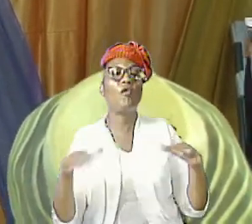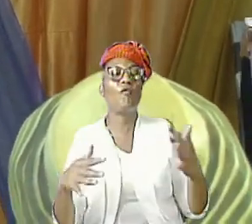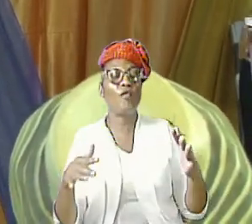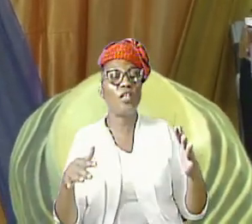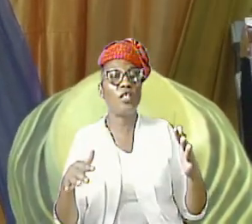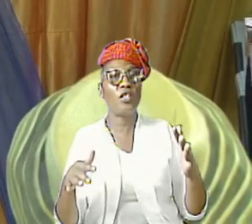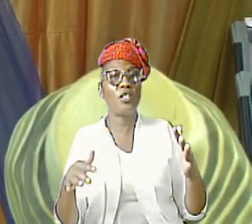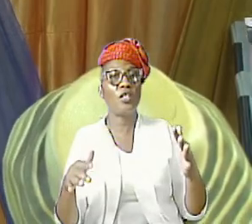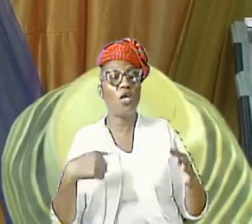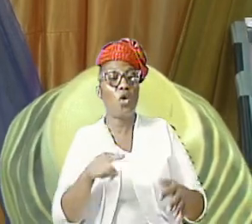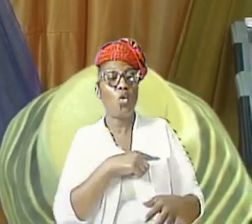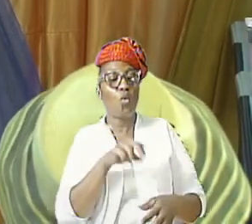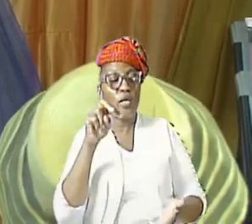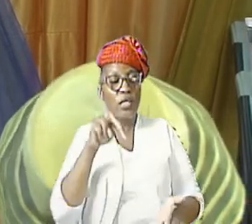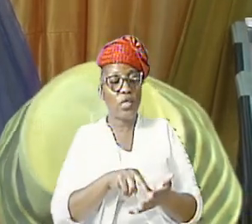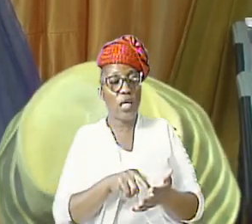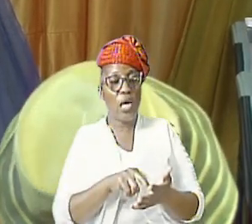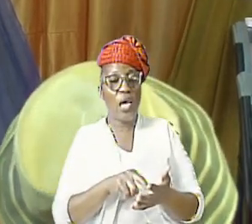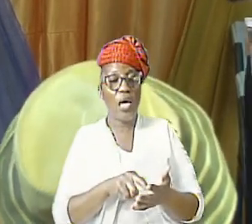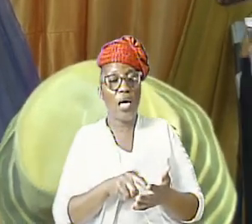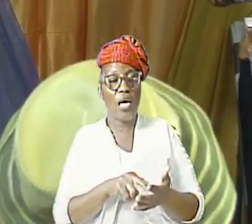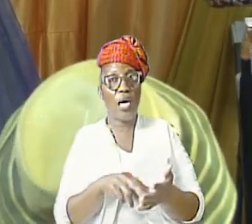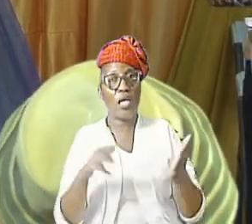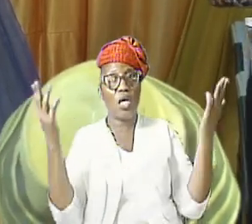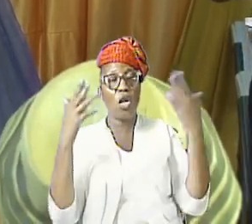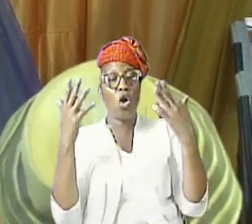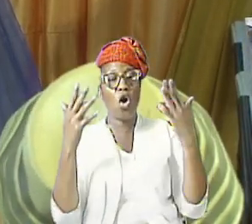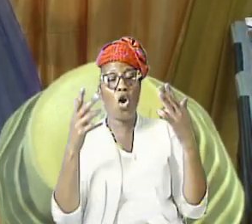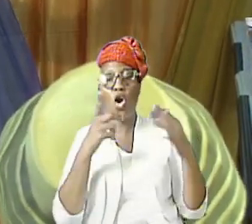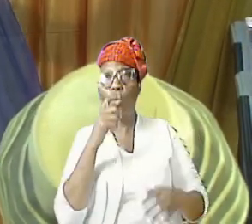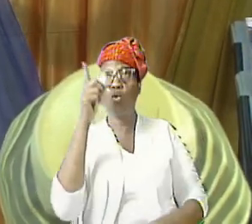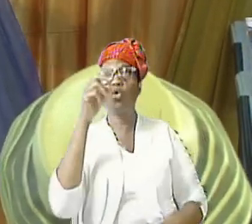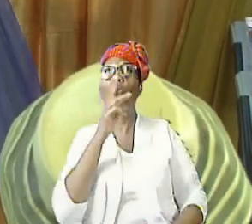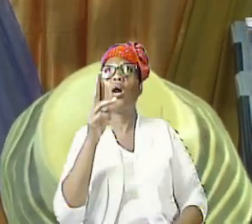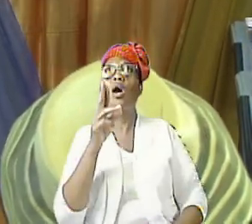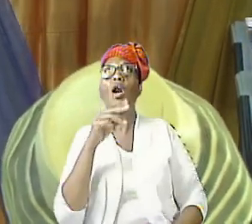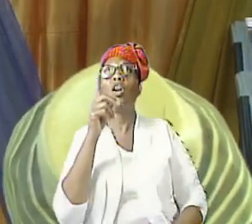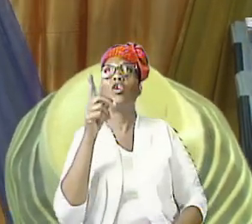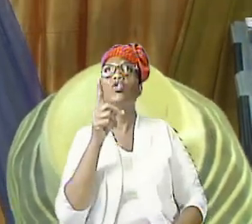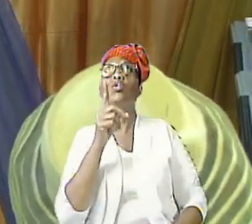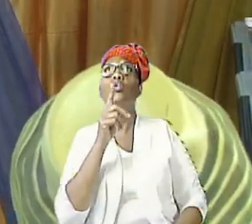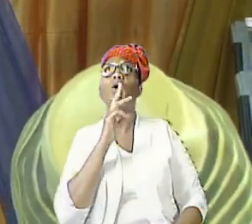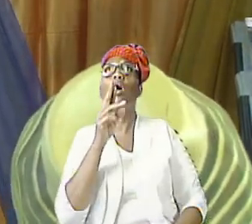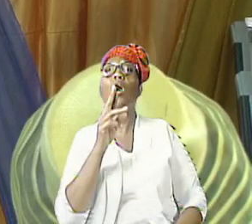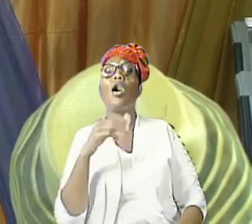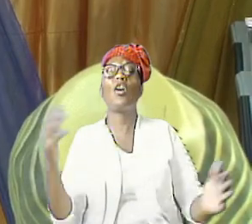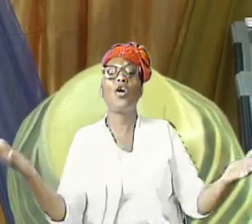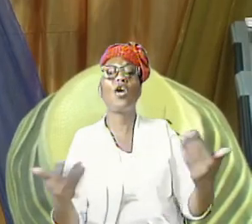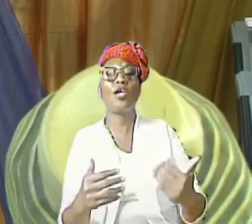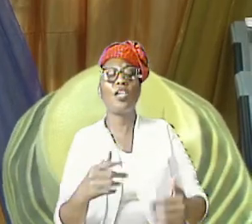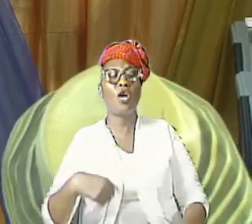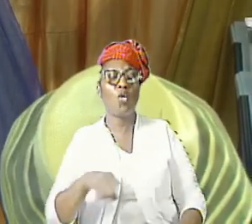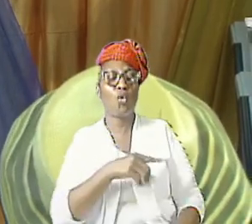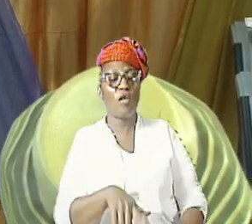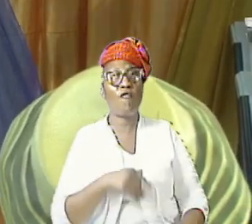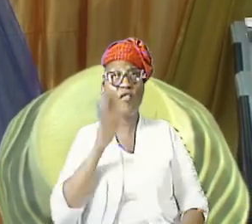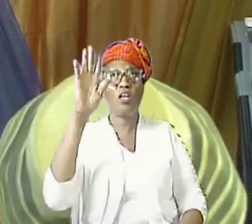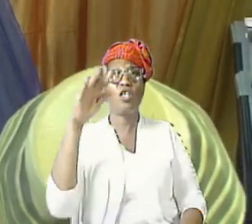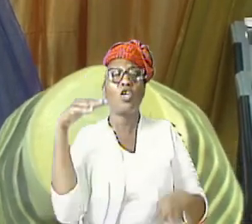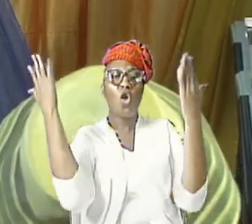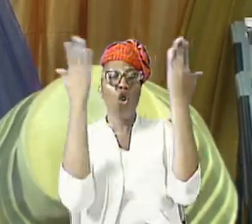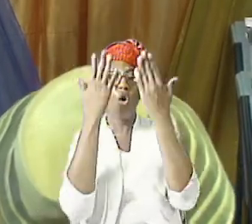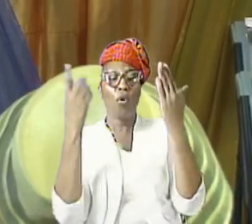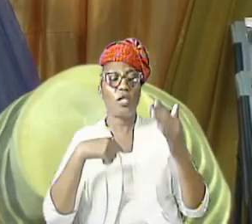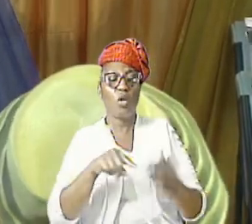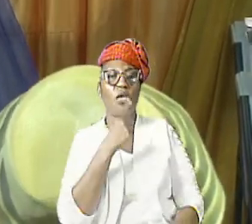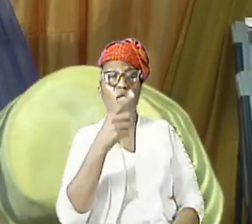have done. Indeed, we stand in awe of who you are. You are definitely in this place. We feel your presence and